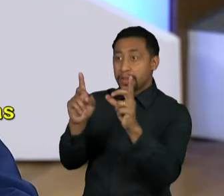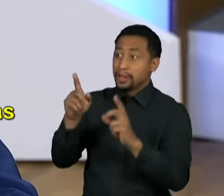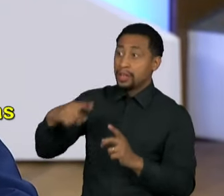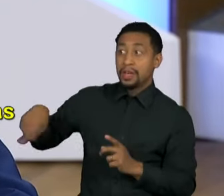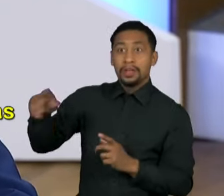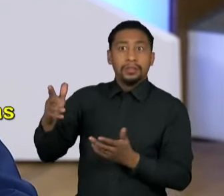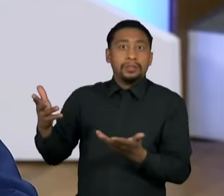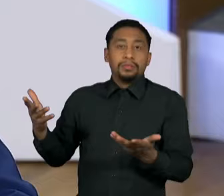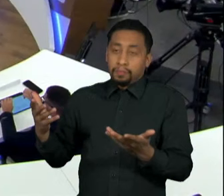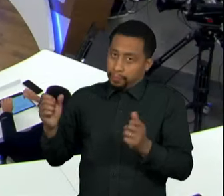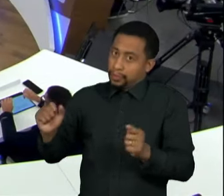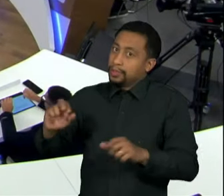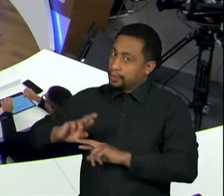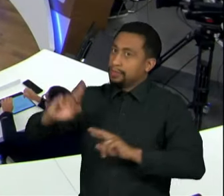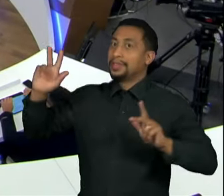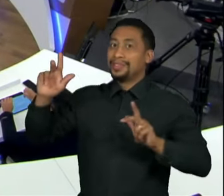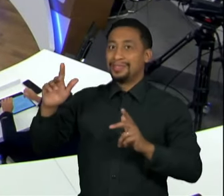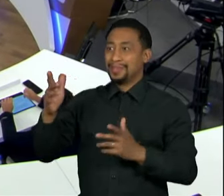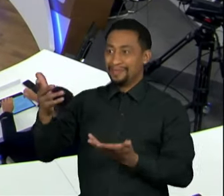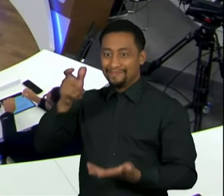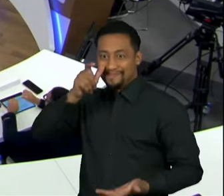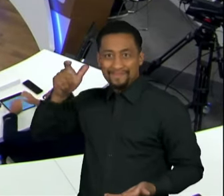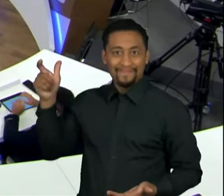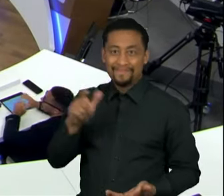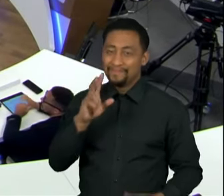they are today. Ju.